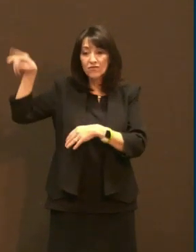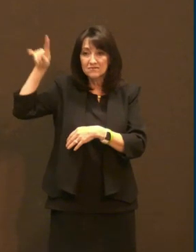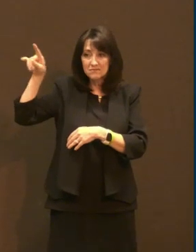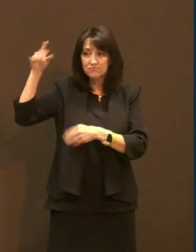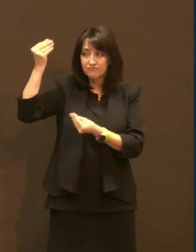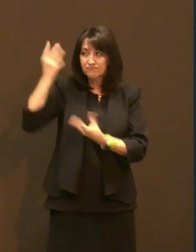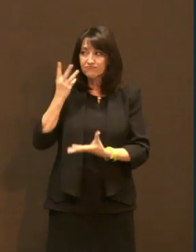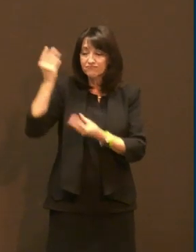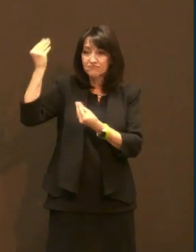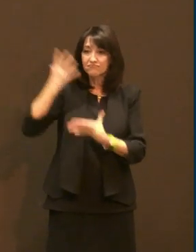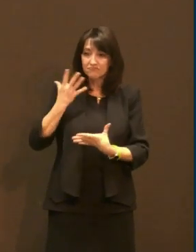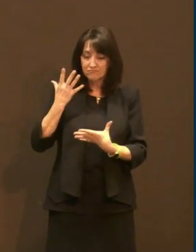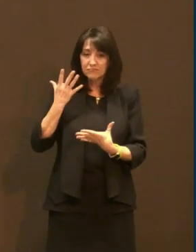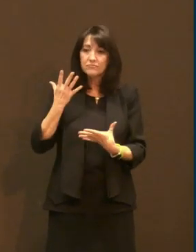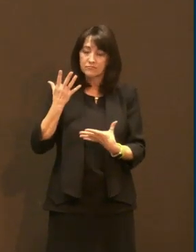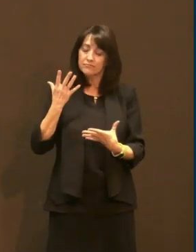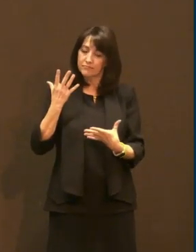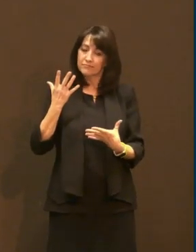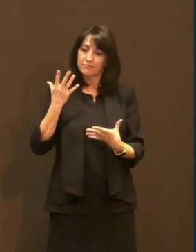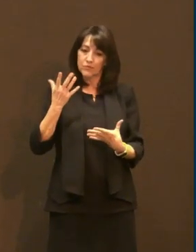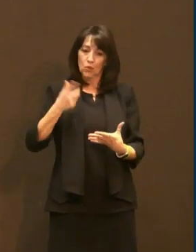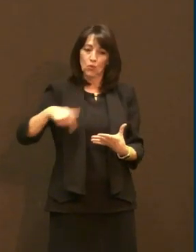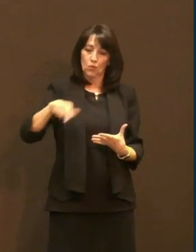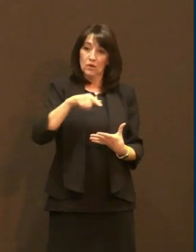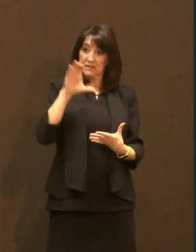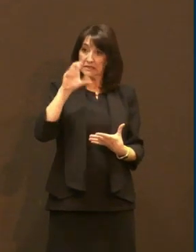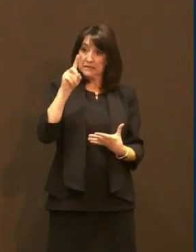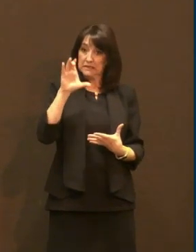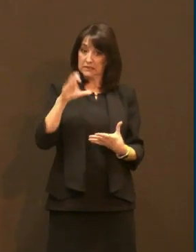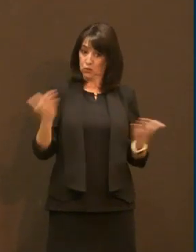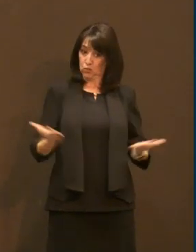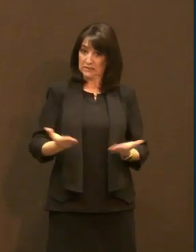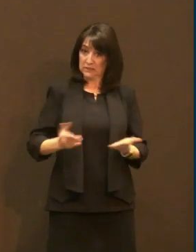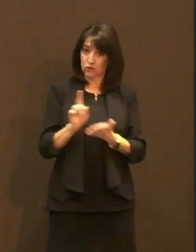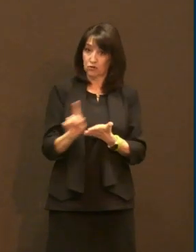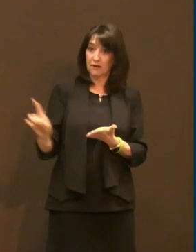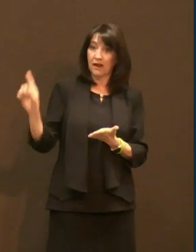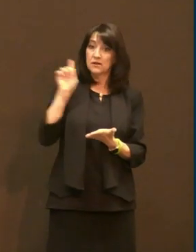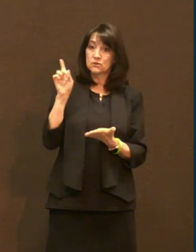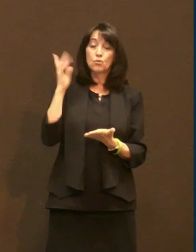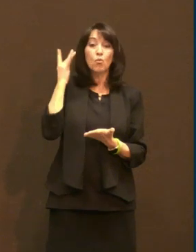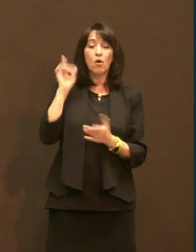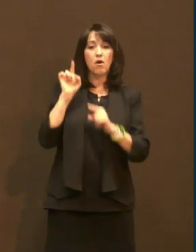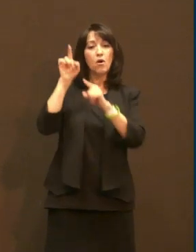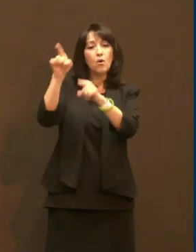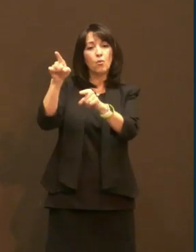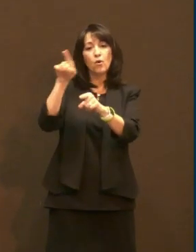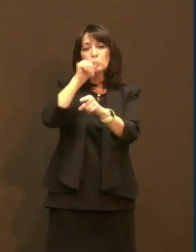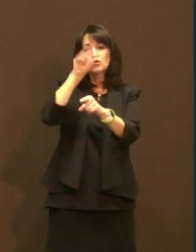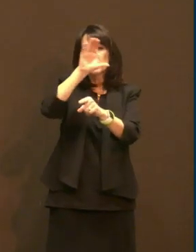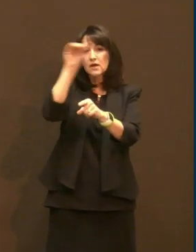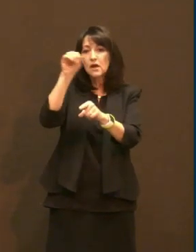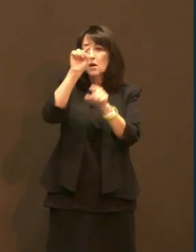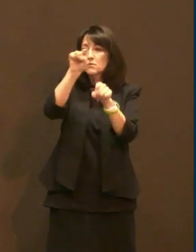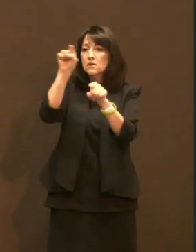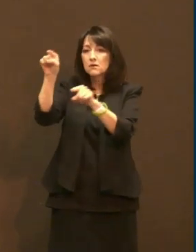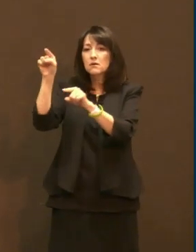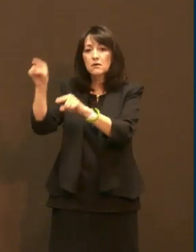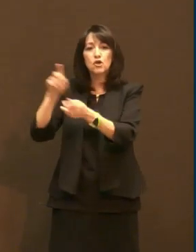ground here in Delaware last week, both to provide advice and guidance on our